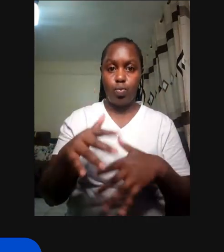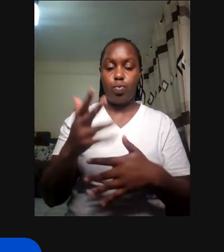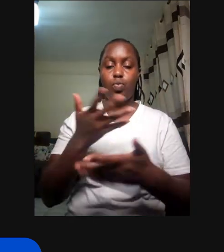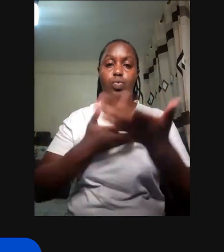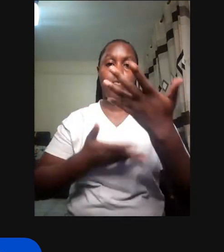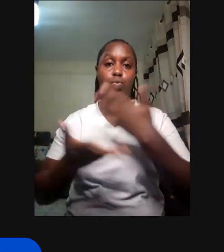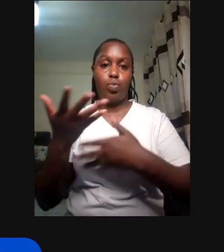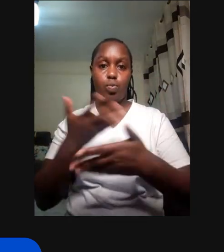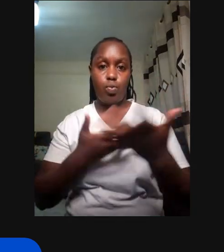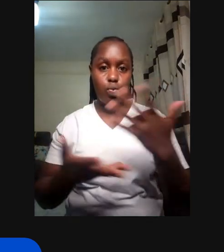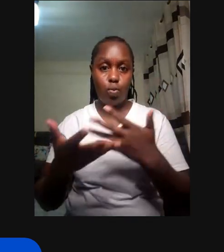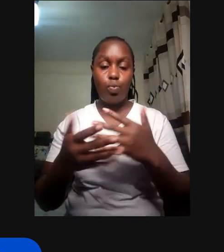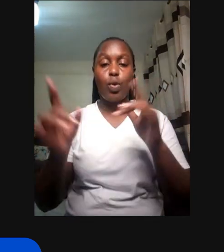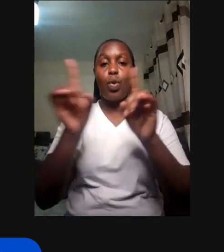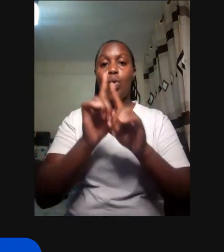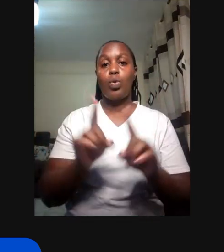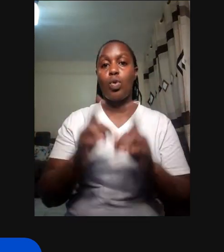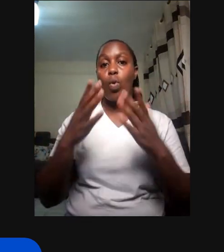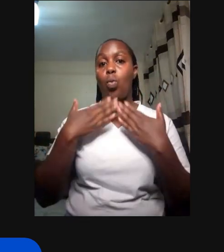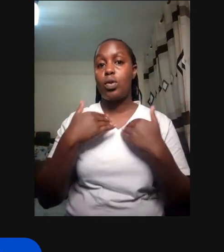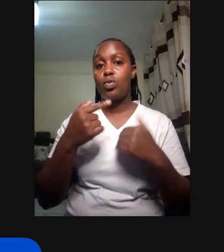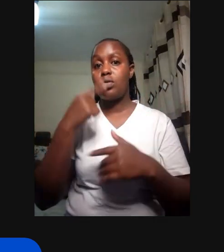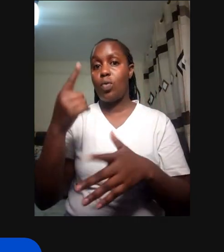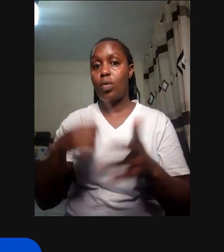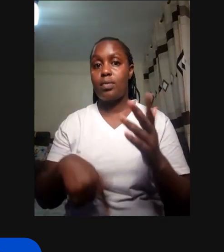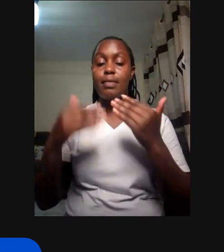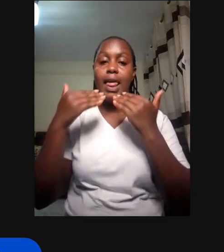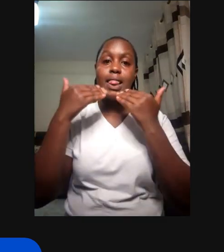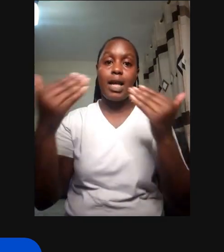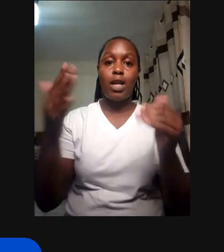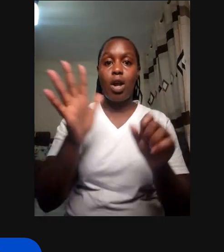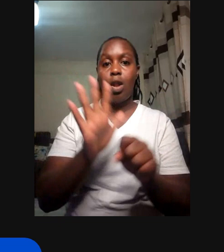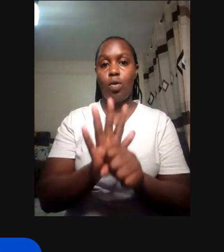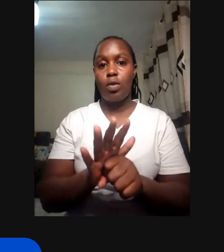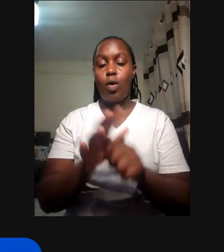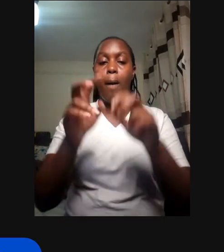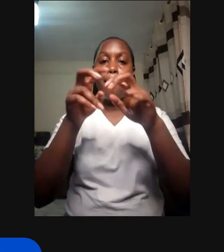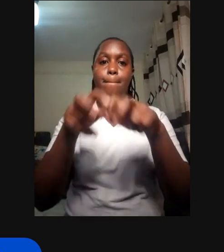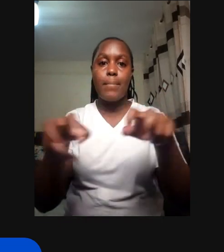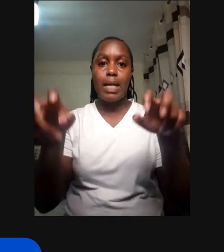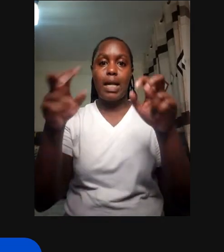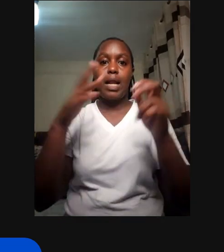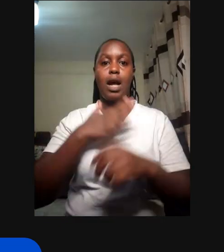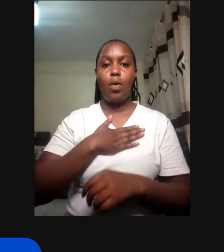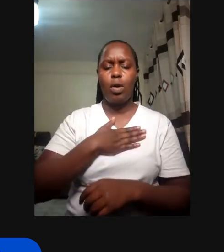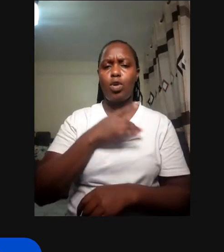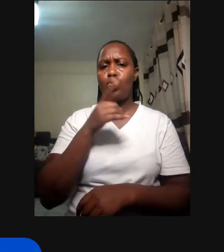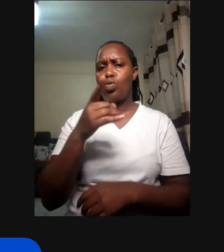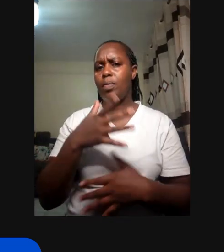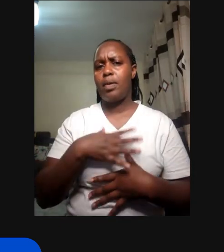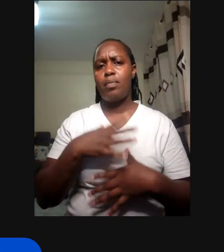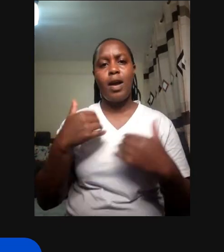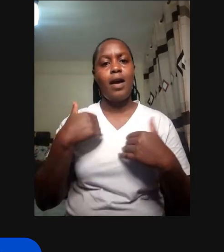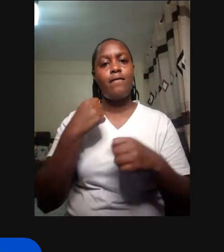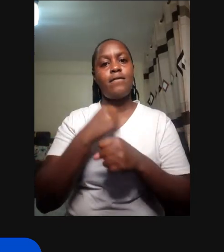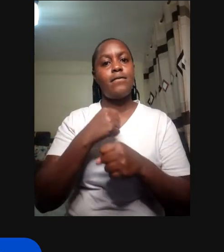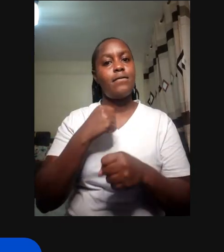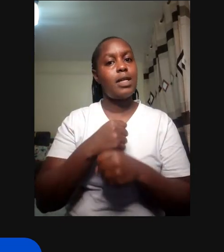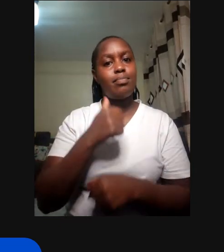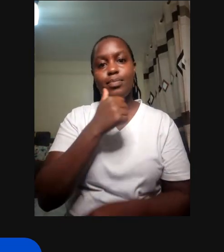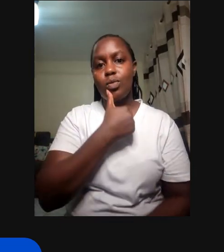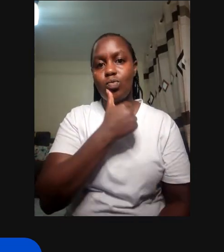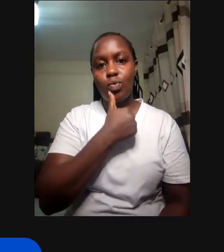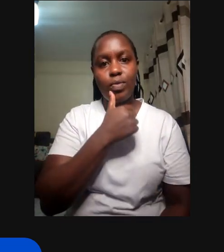and I just want to say thank you so much to our good panelists. You people, you've done an amazing job. Also, thank you